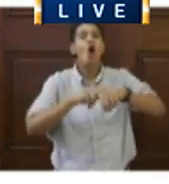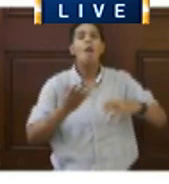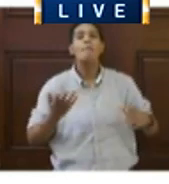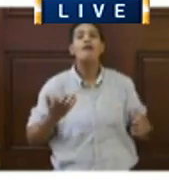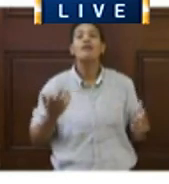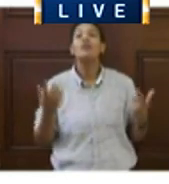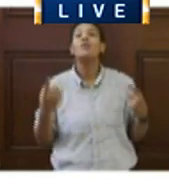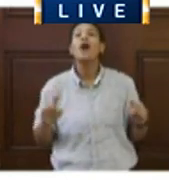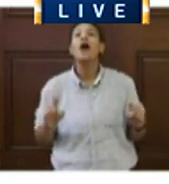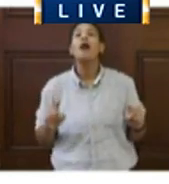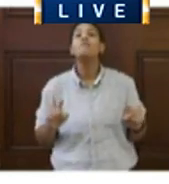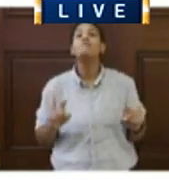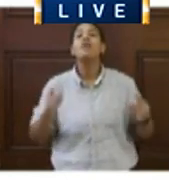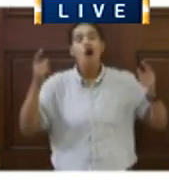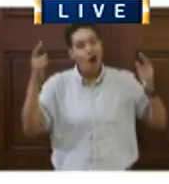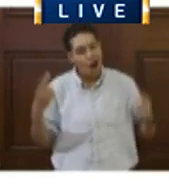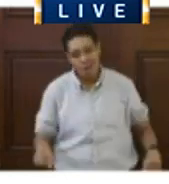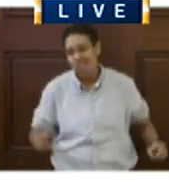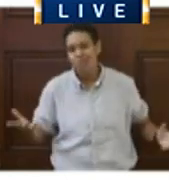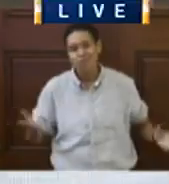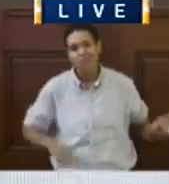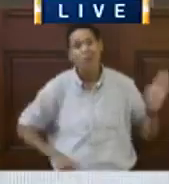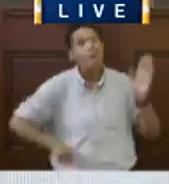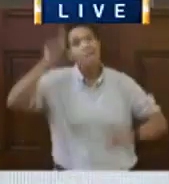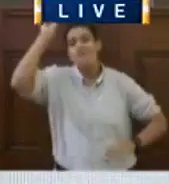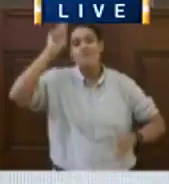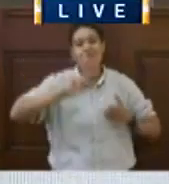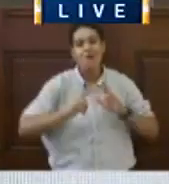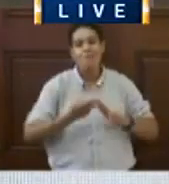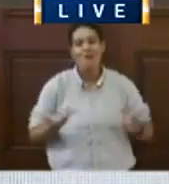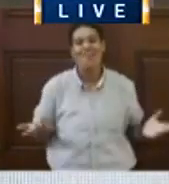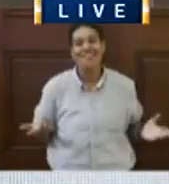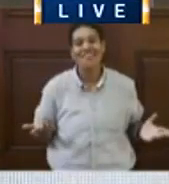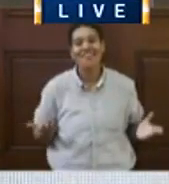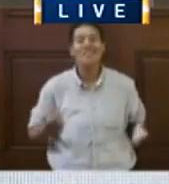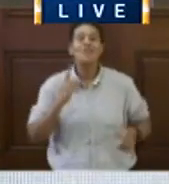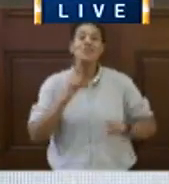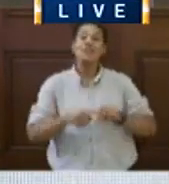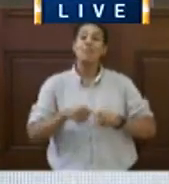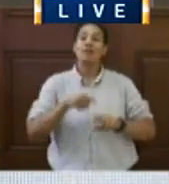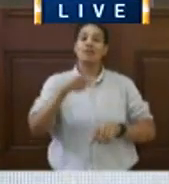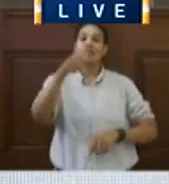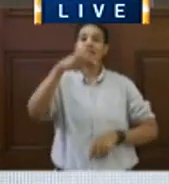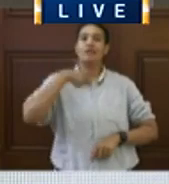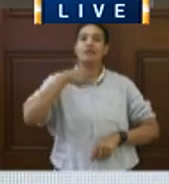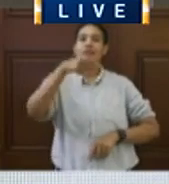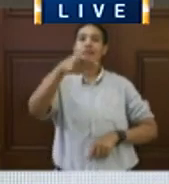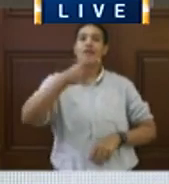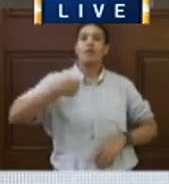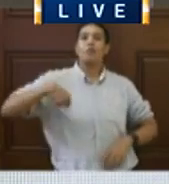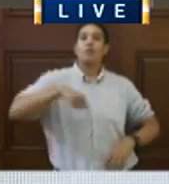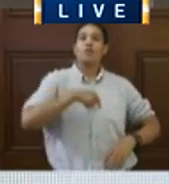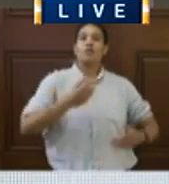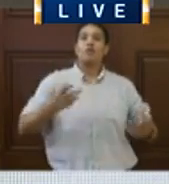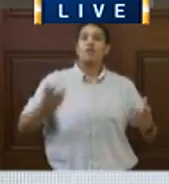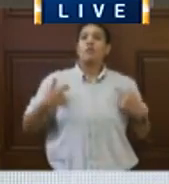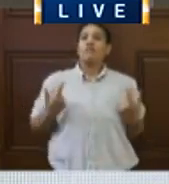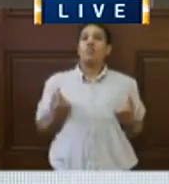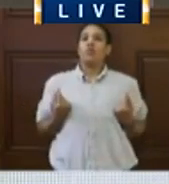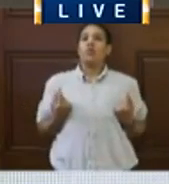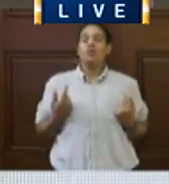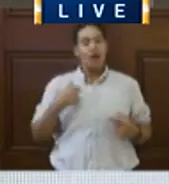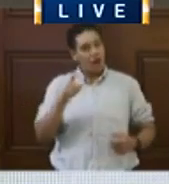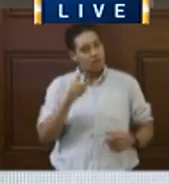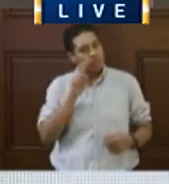the consequence. So it all depends on what we do. We are trying to flatten the curve. We will see a